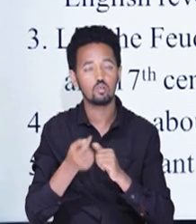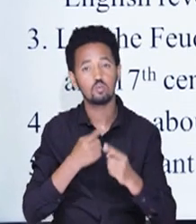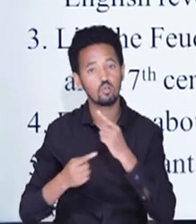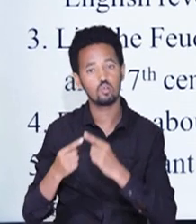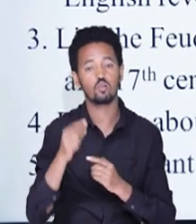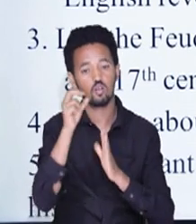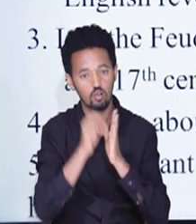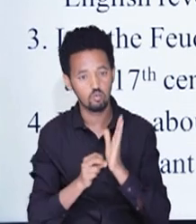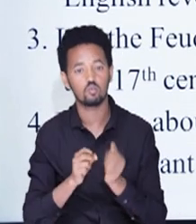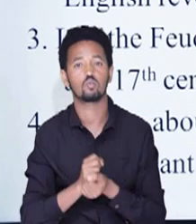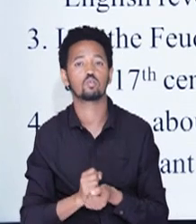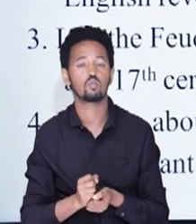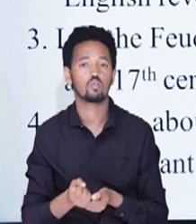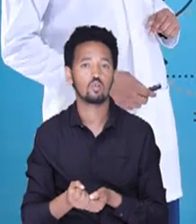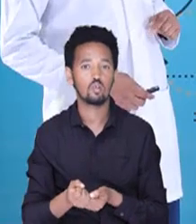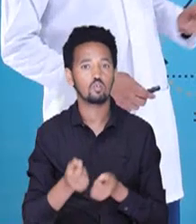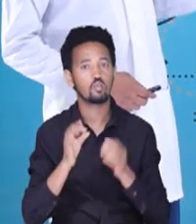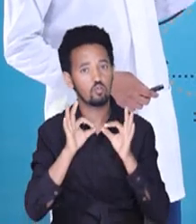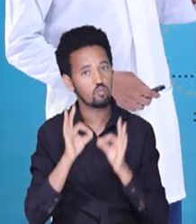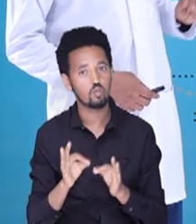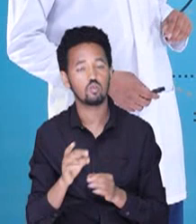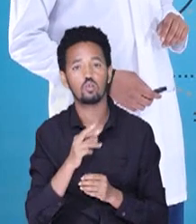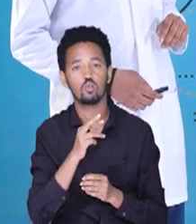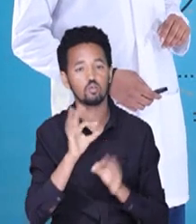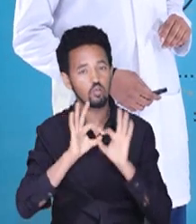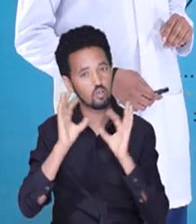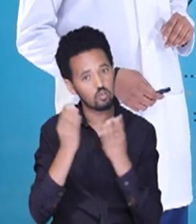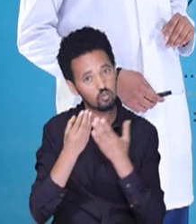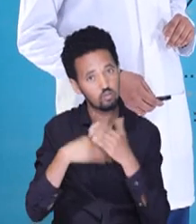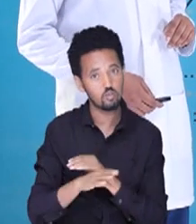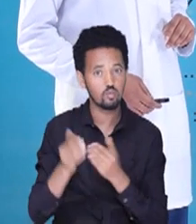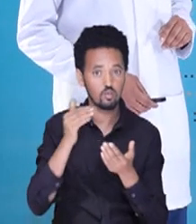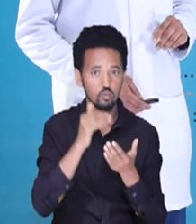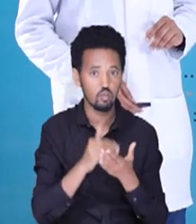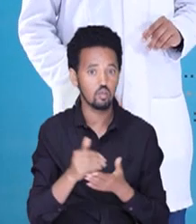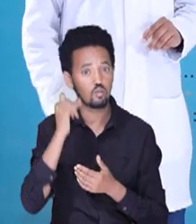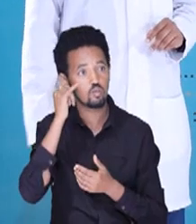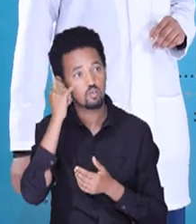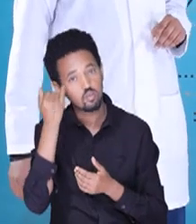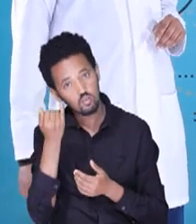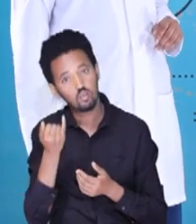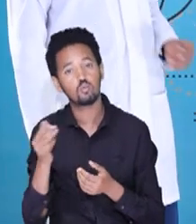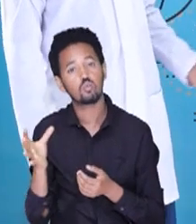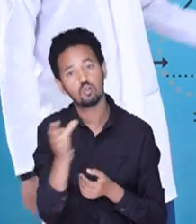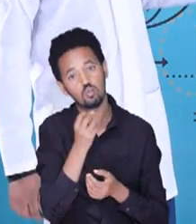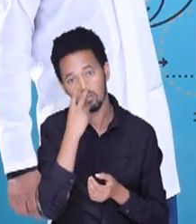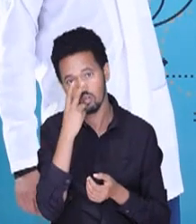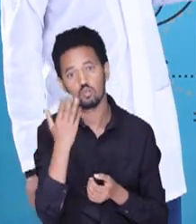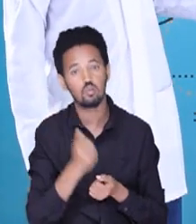English Revolution. The last one, list the feudal ruling class of Japan in the 16th and 17th